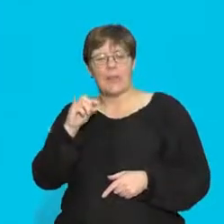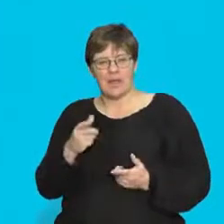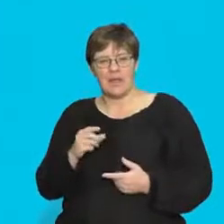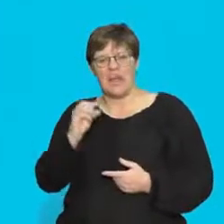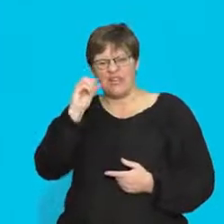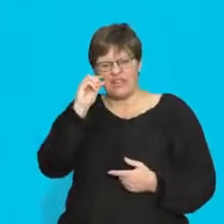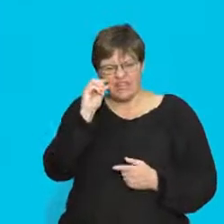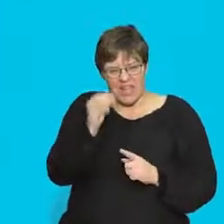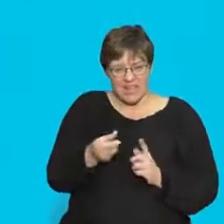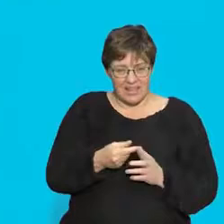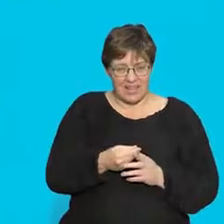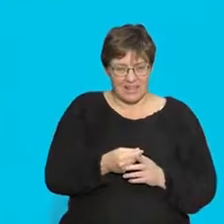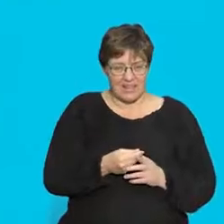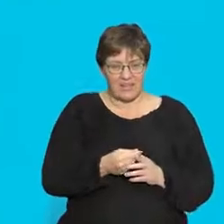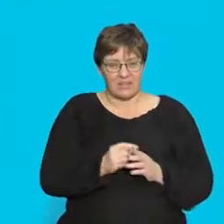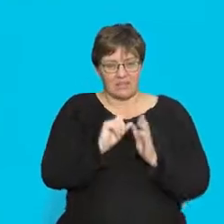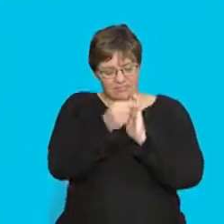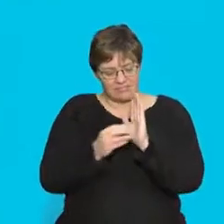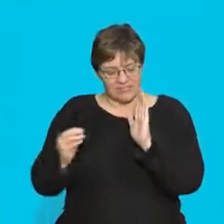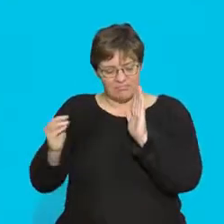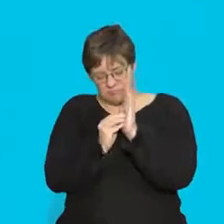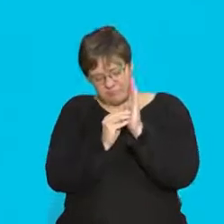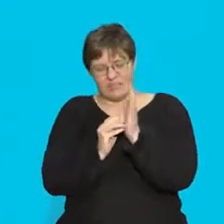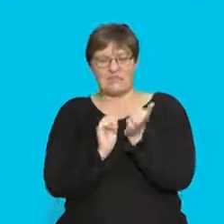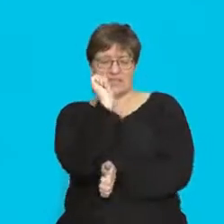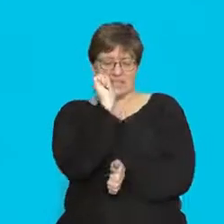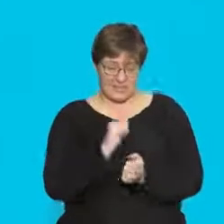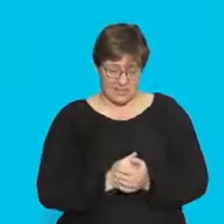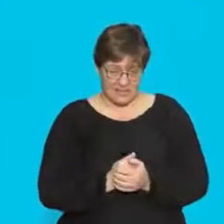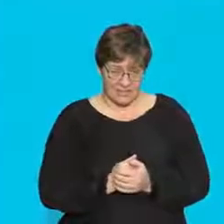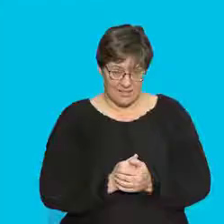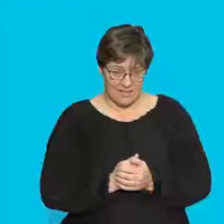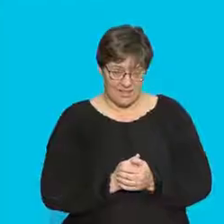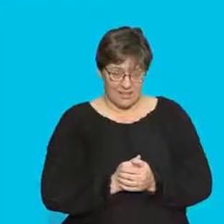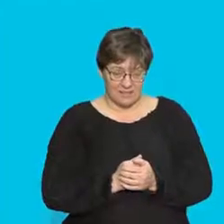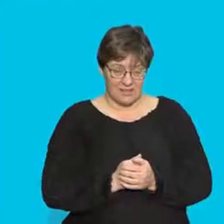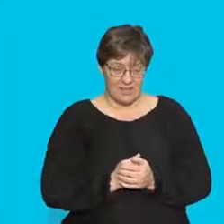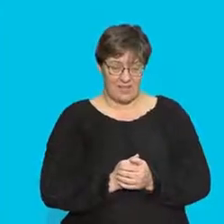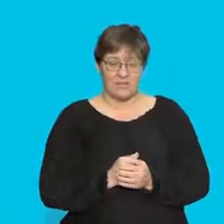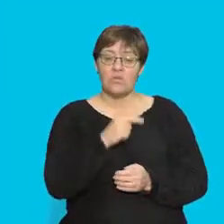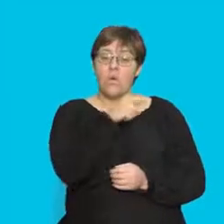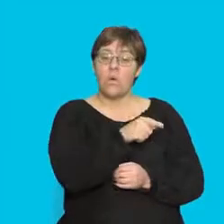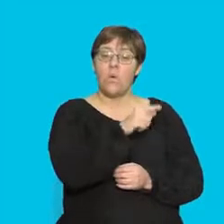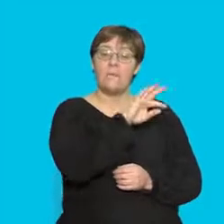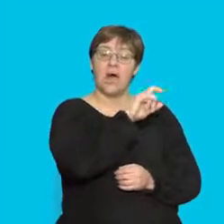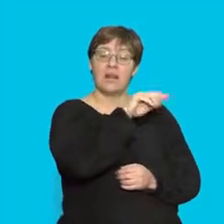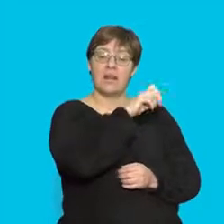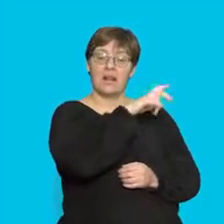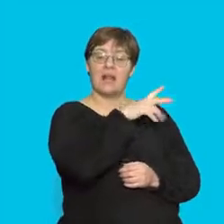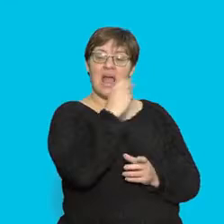are sedentary. They are fixed to a particular spot. So a